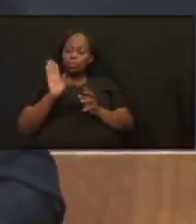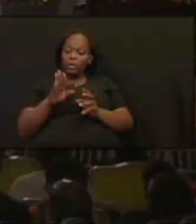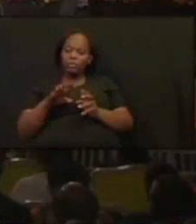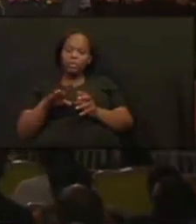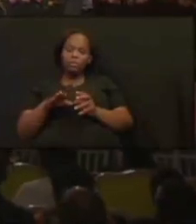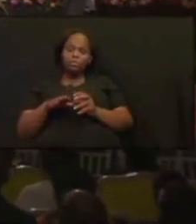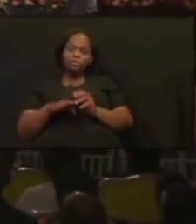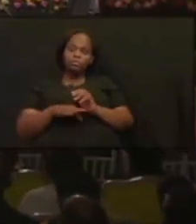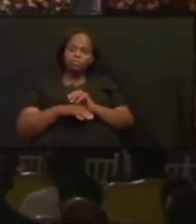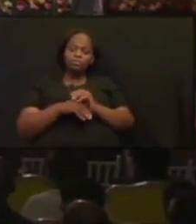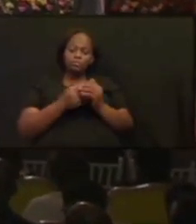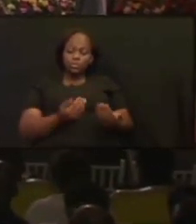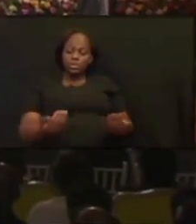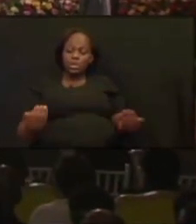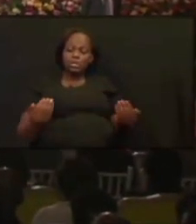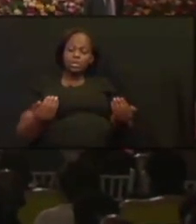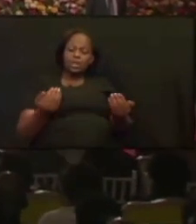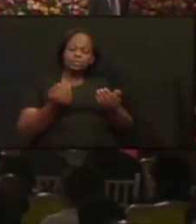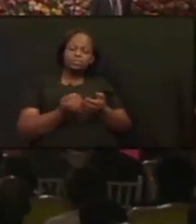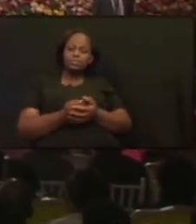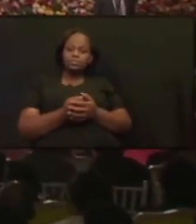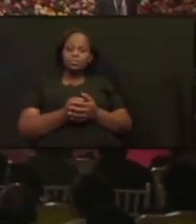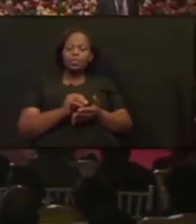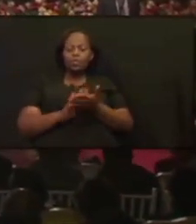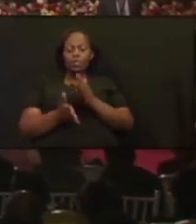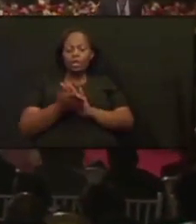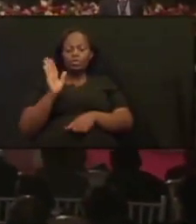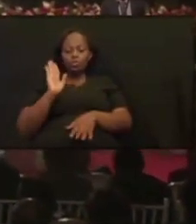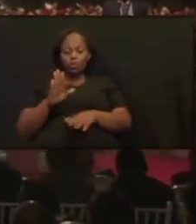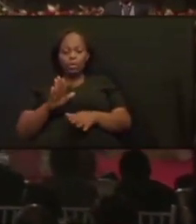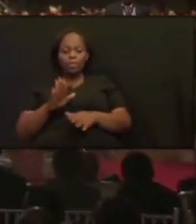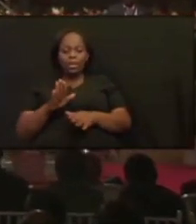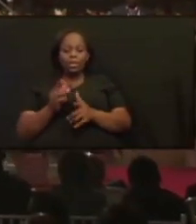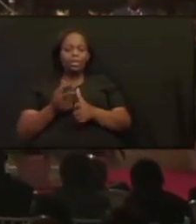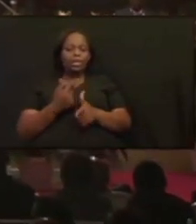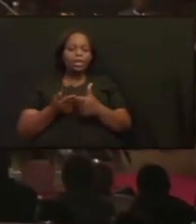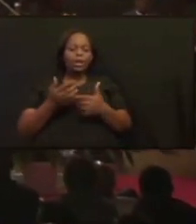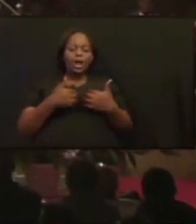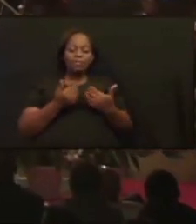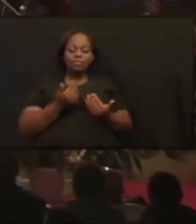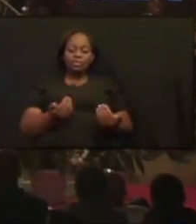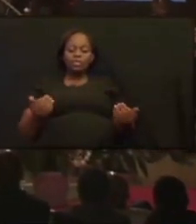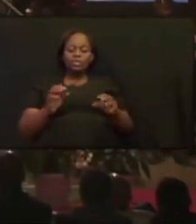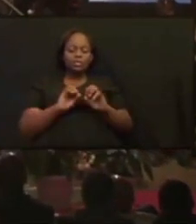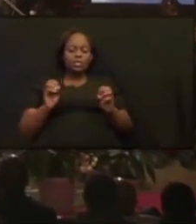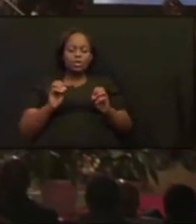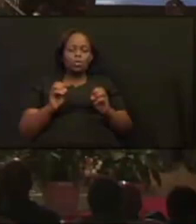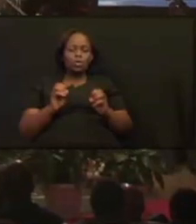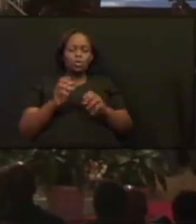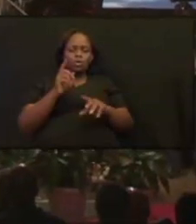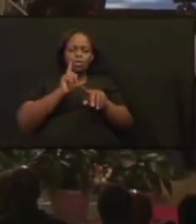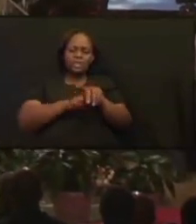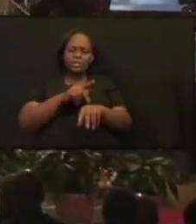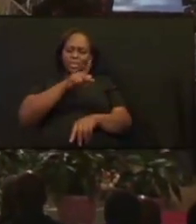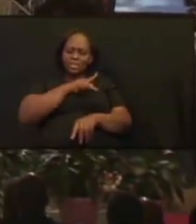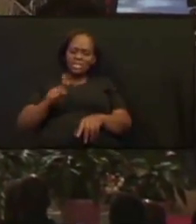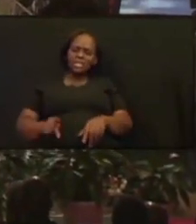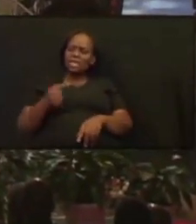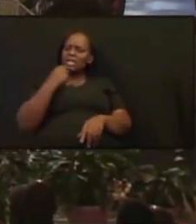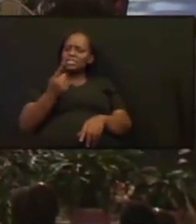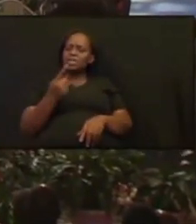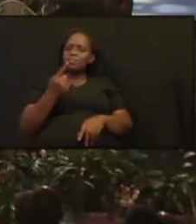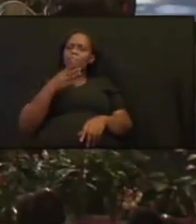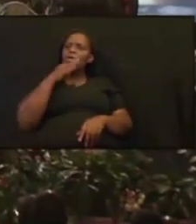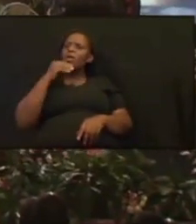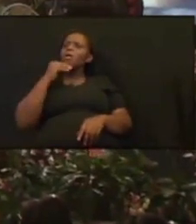future. Without women, there can't be children. Without children, there is no future. So he's saying, you go, but let your future suffer. Moses said,